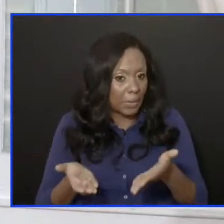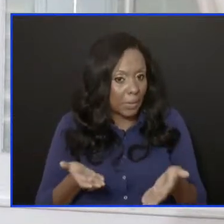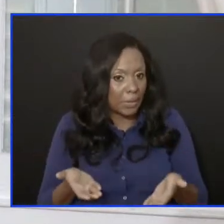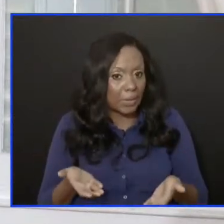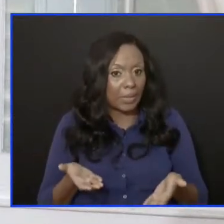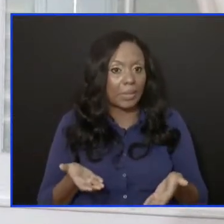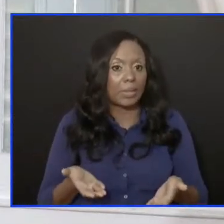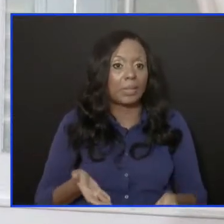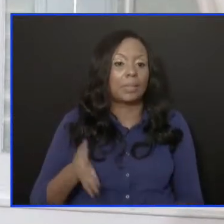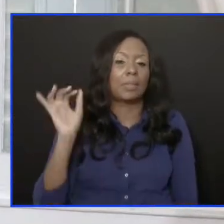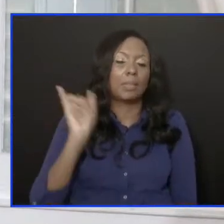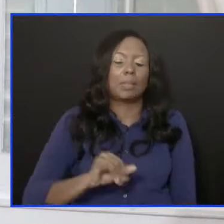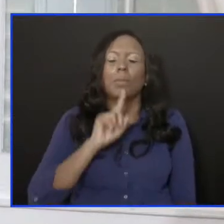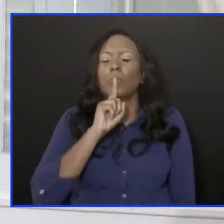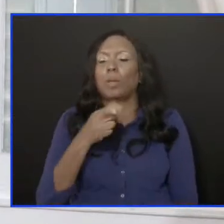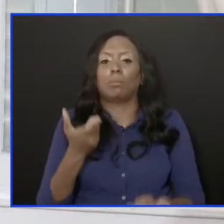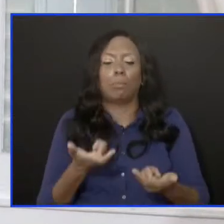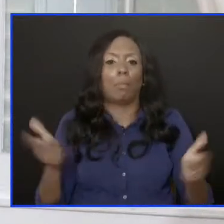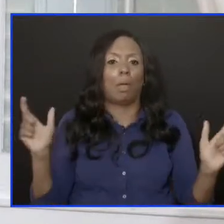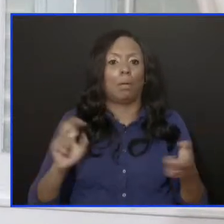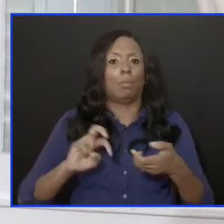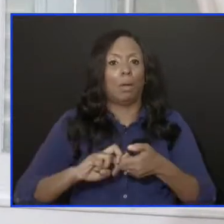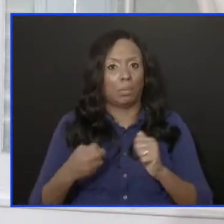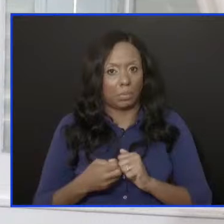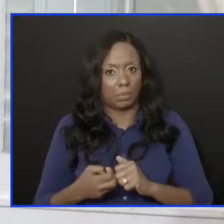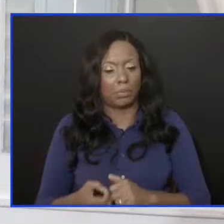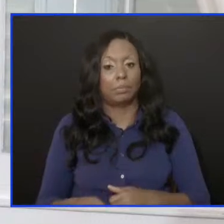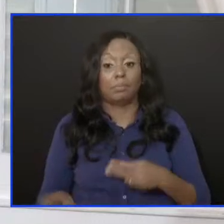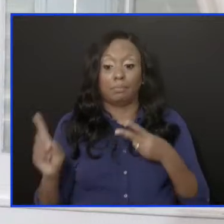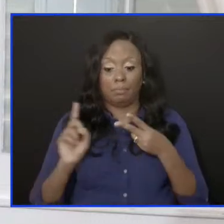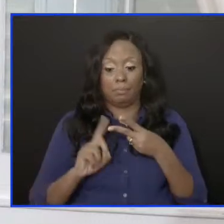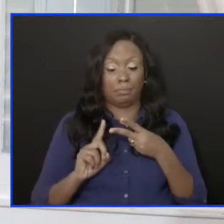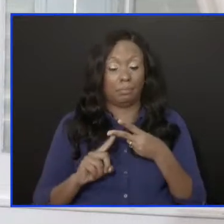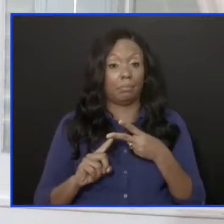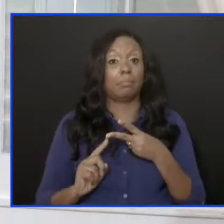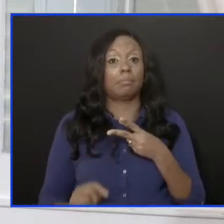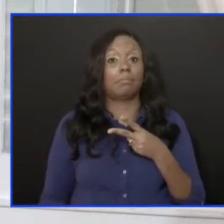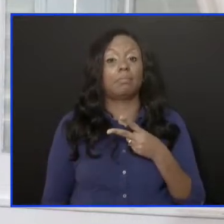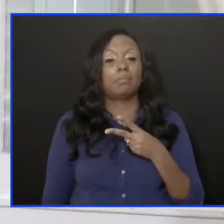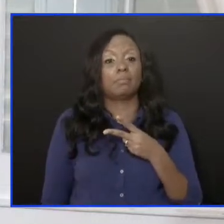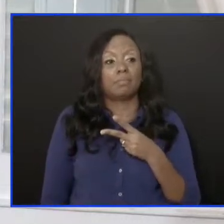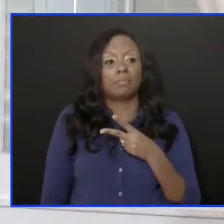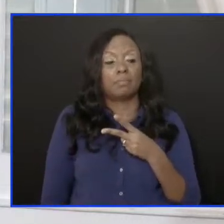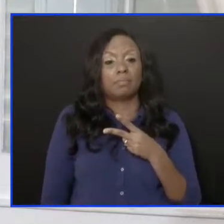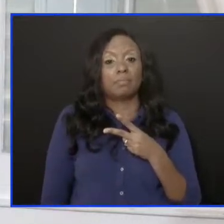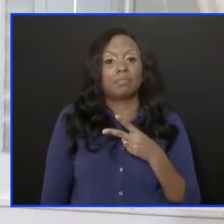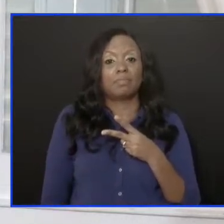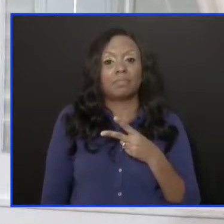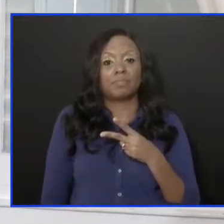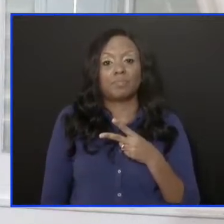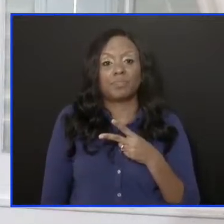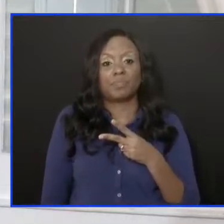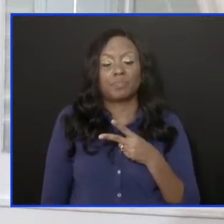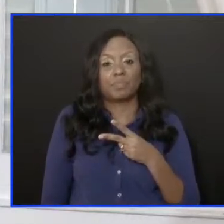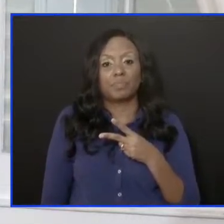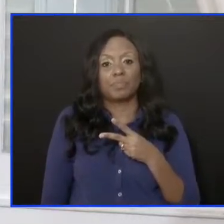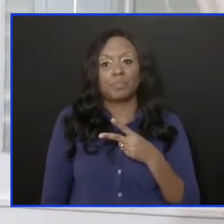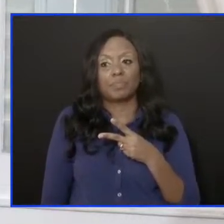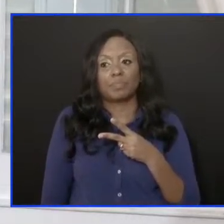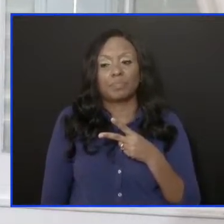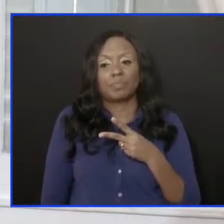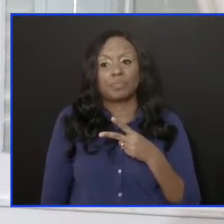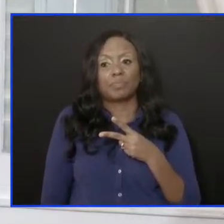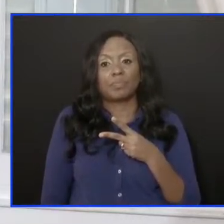be a significant problem. And secondly, our already stretched